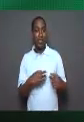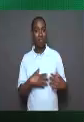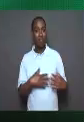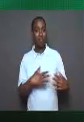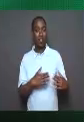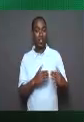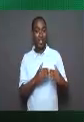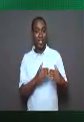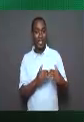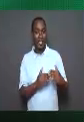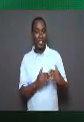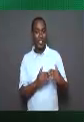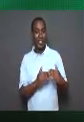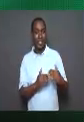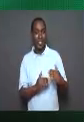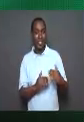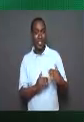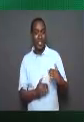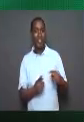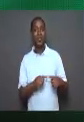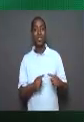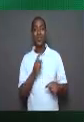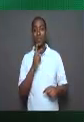breakdown of alveoli.